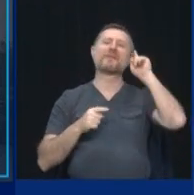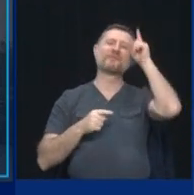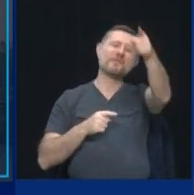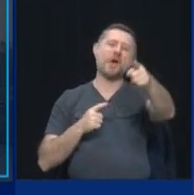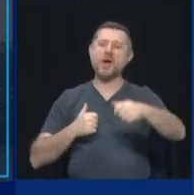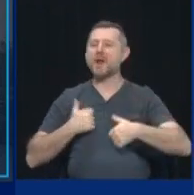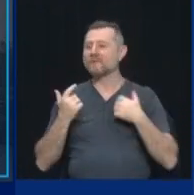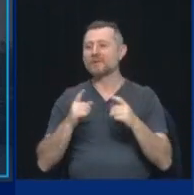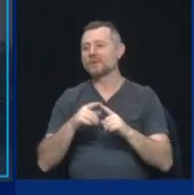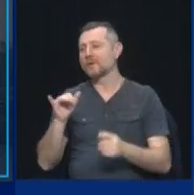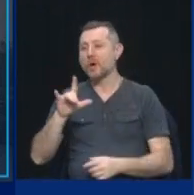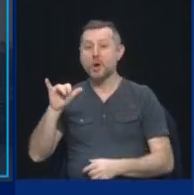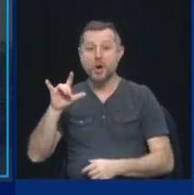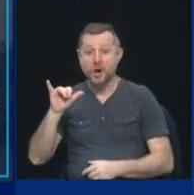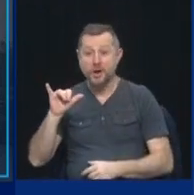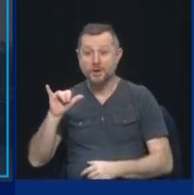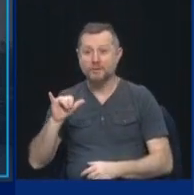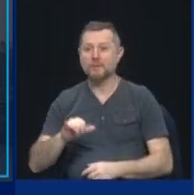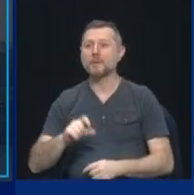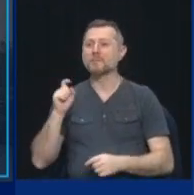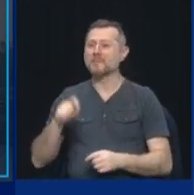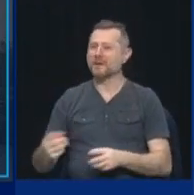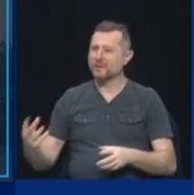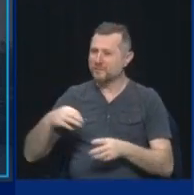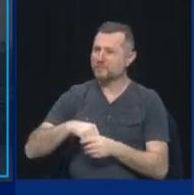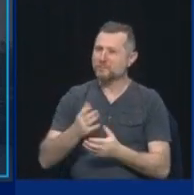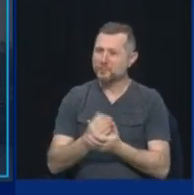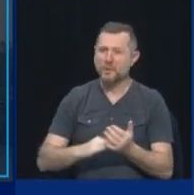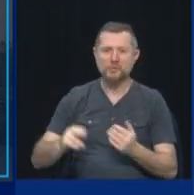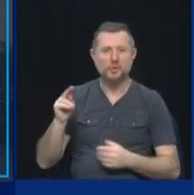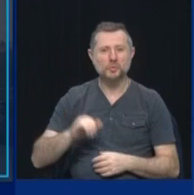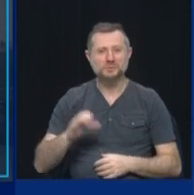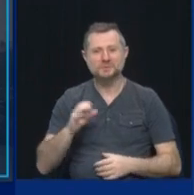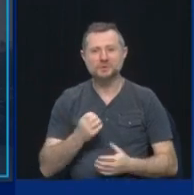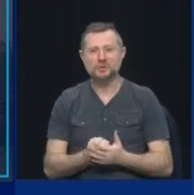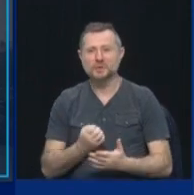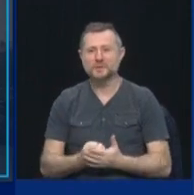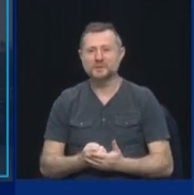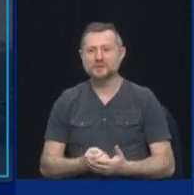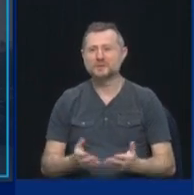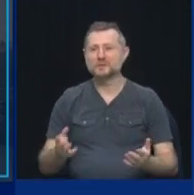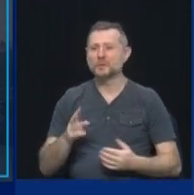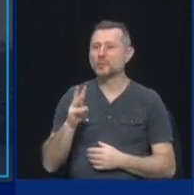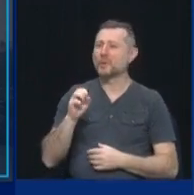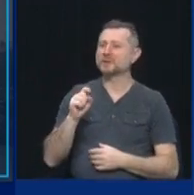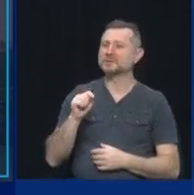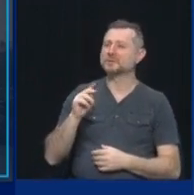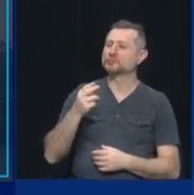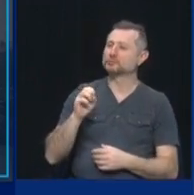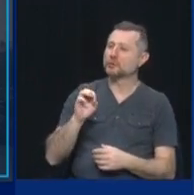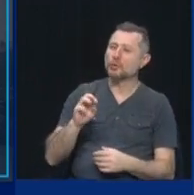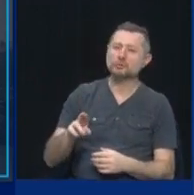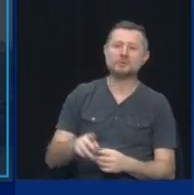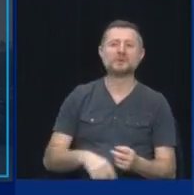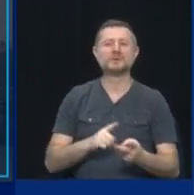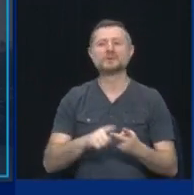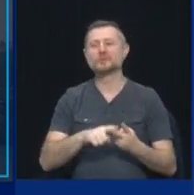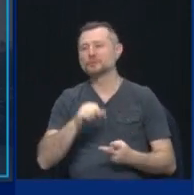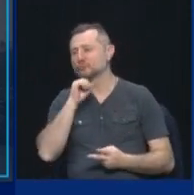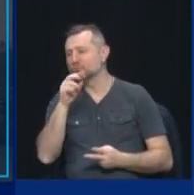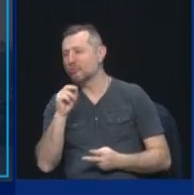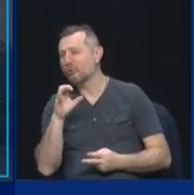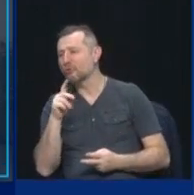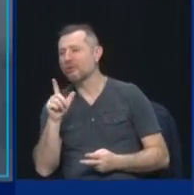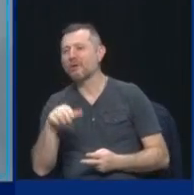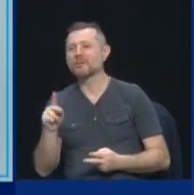Island. That's part of the New York City economy. Westchester, Rockland, Orange, parts of Connecticut, parts of Jersey. They're